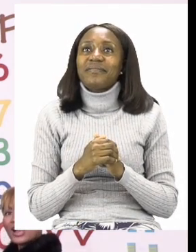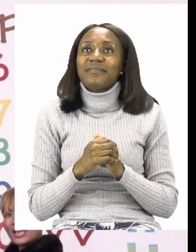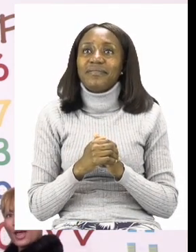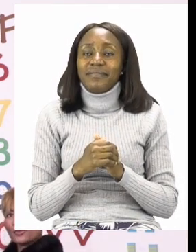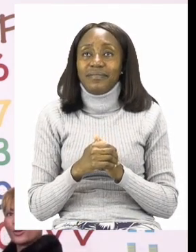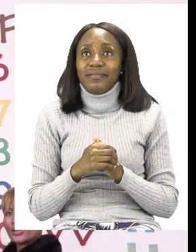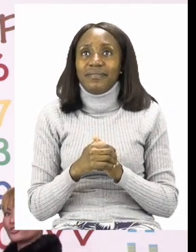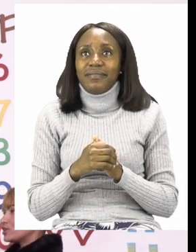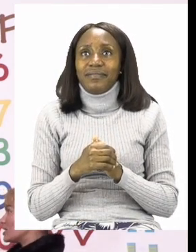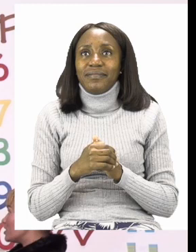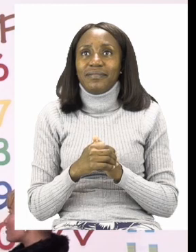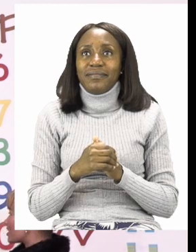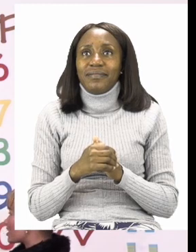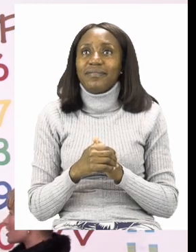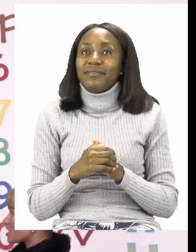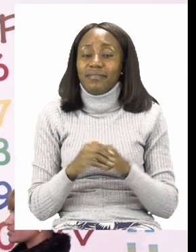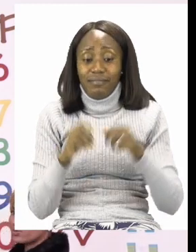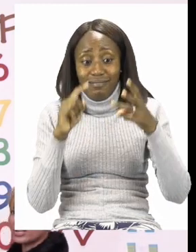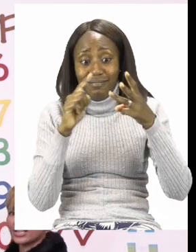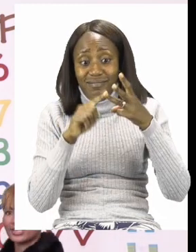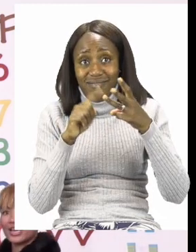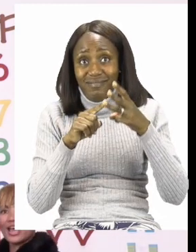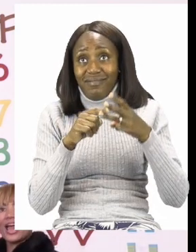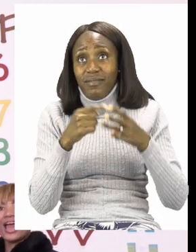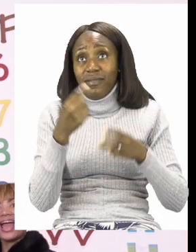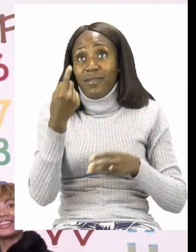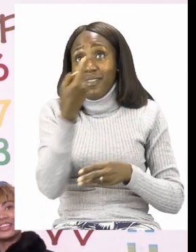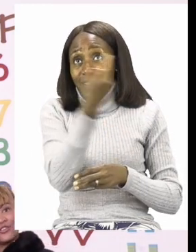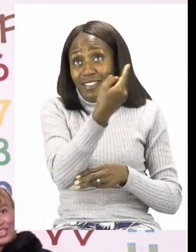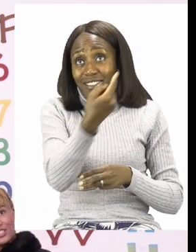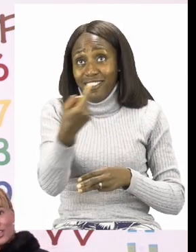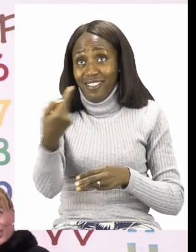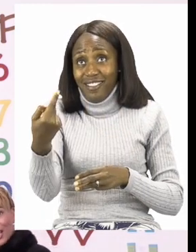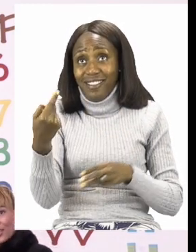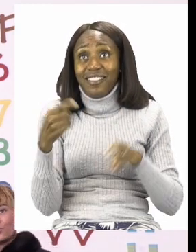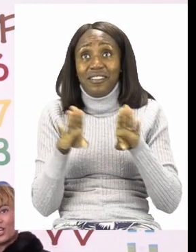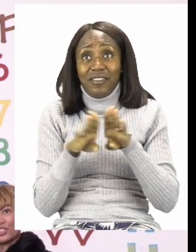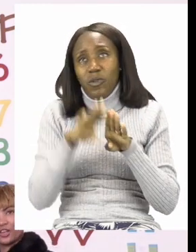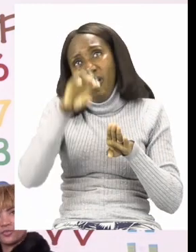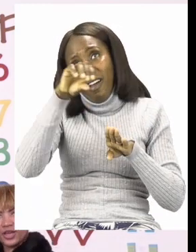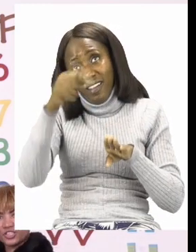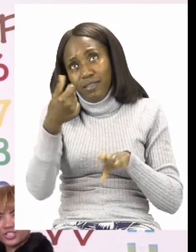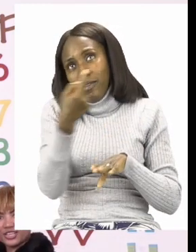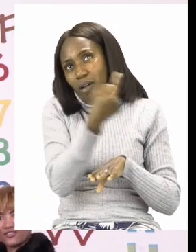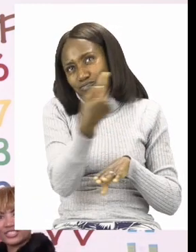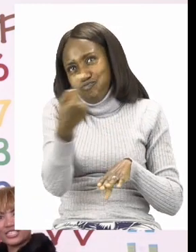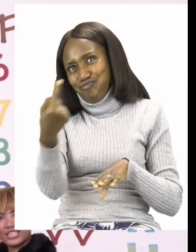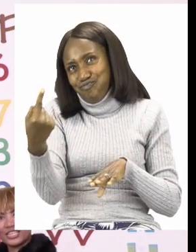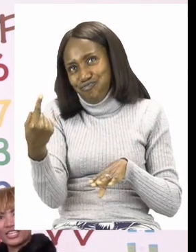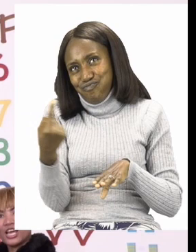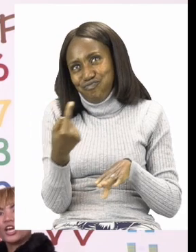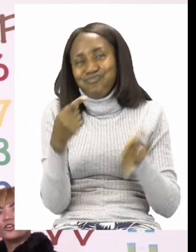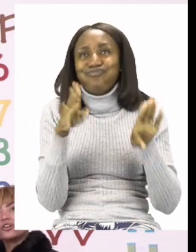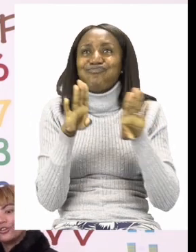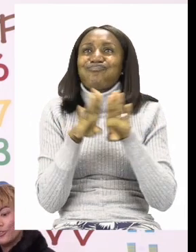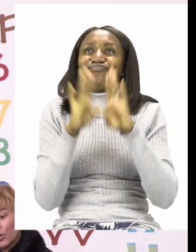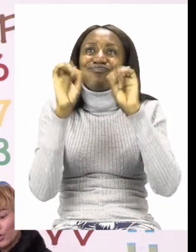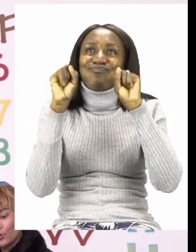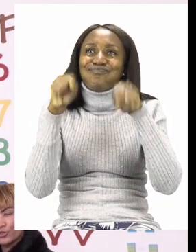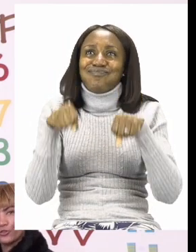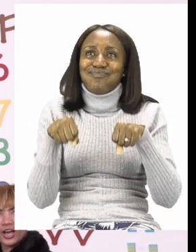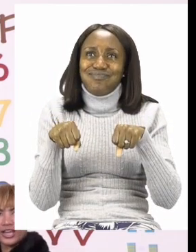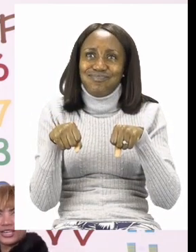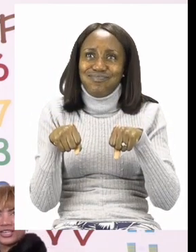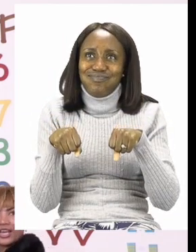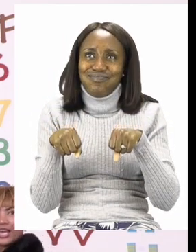Now, I am going to leave the third word and the rest of the other words on page 17 for